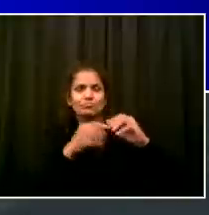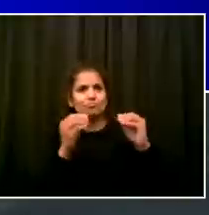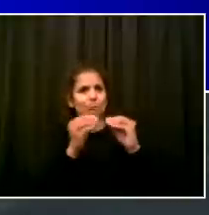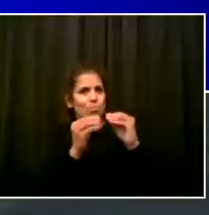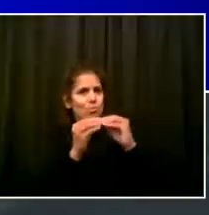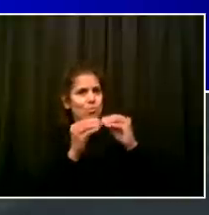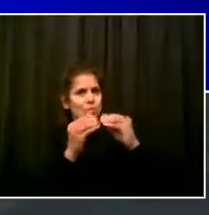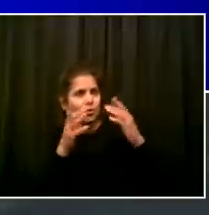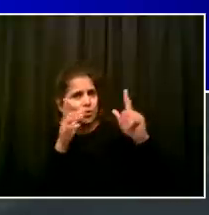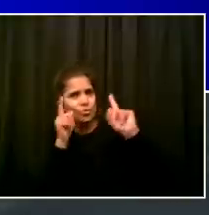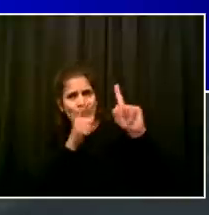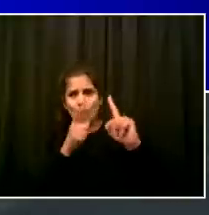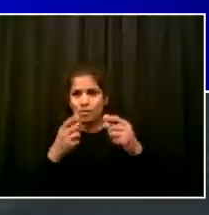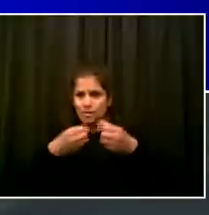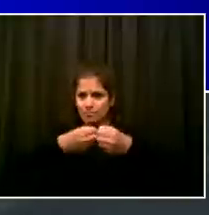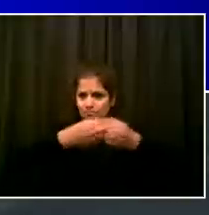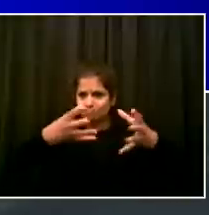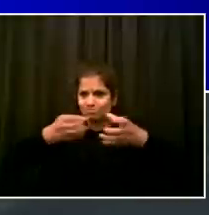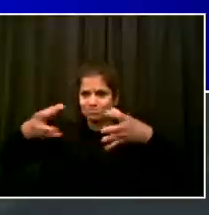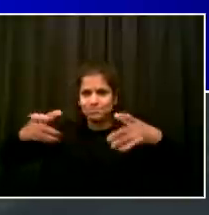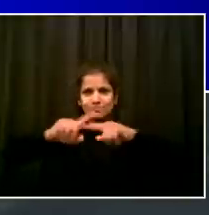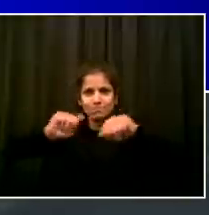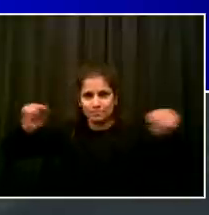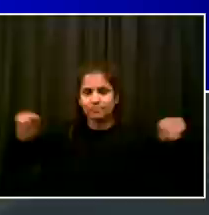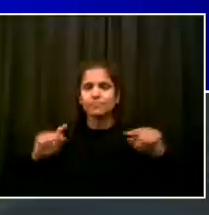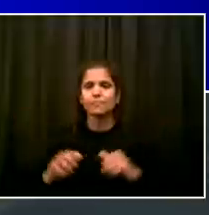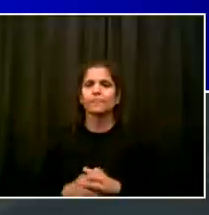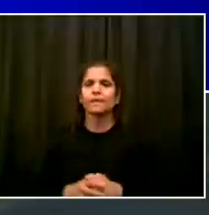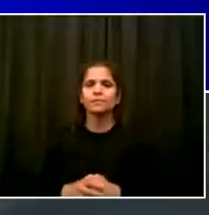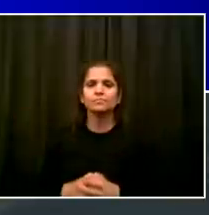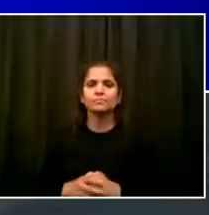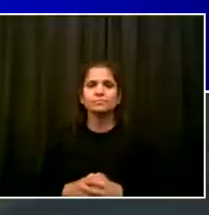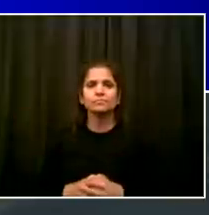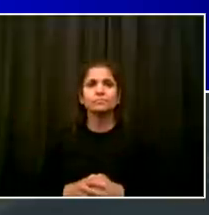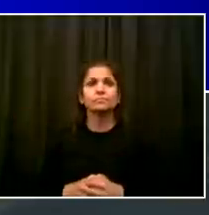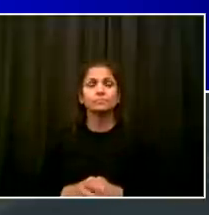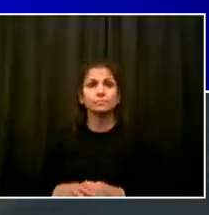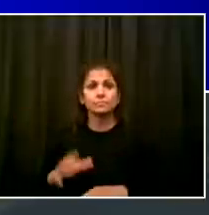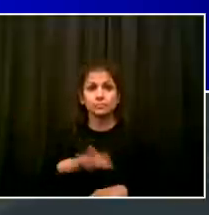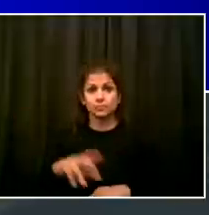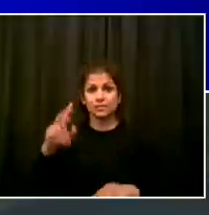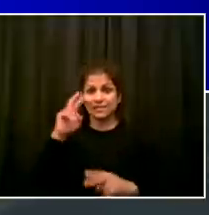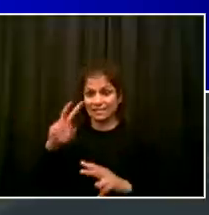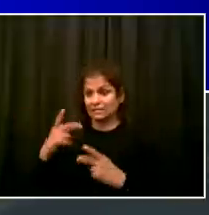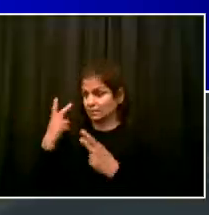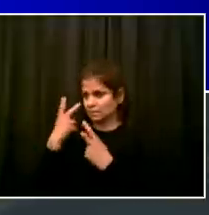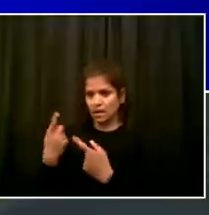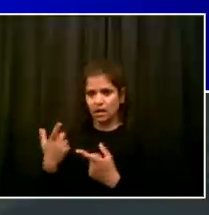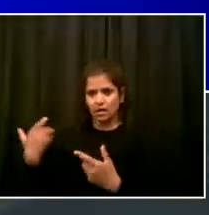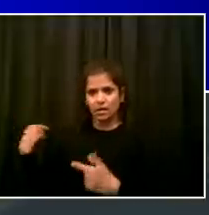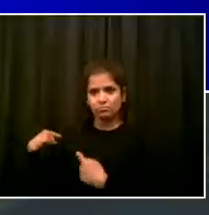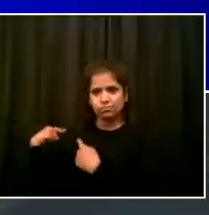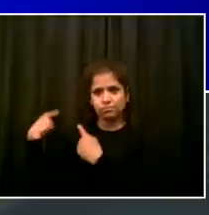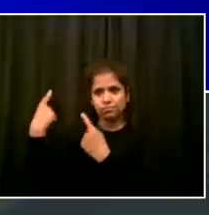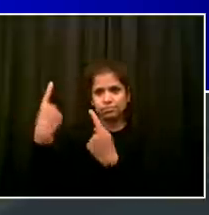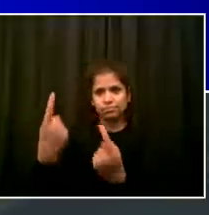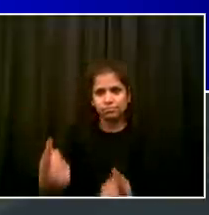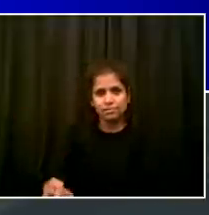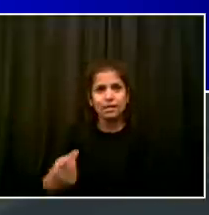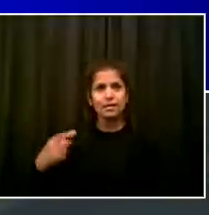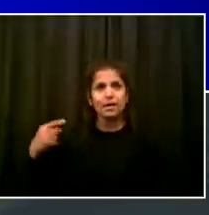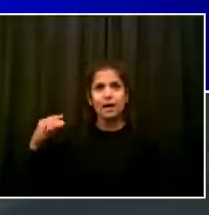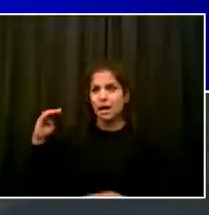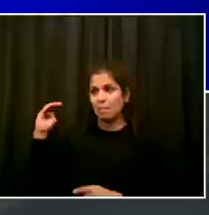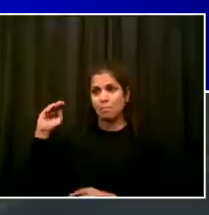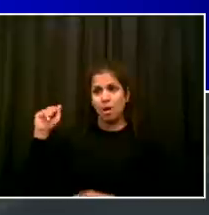want people to see the fruits of your labors. You've gotten us this far, now let's keep going. Okay, a few words in